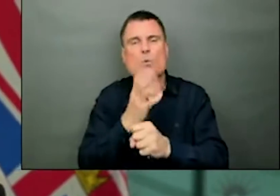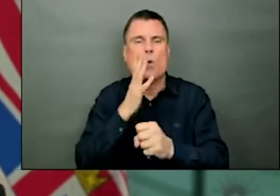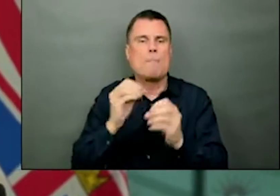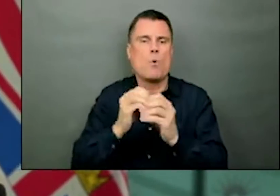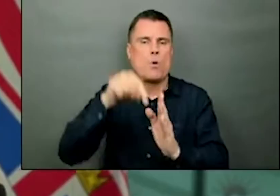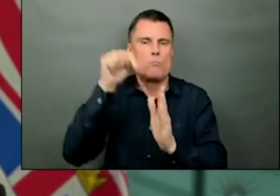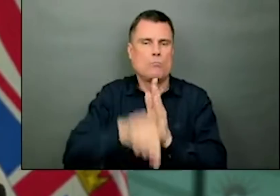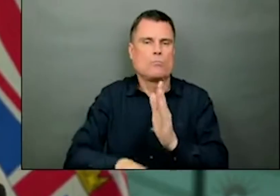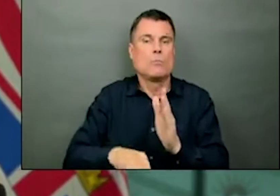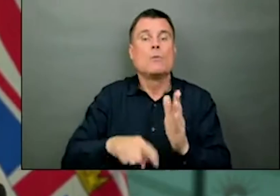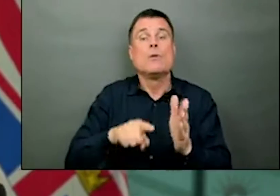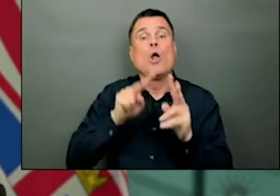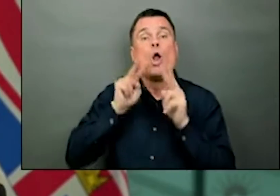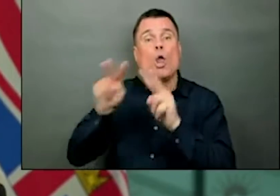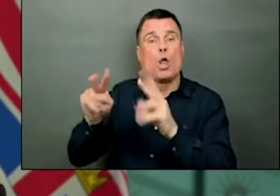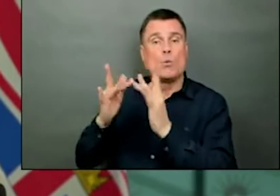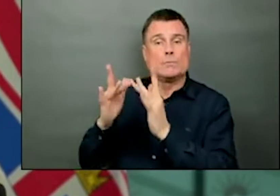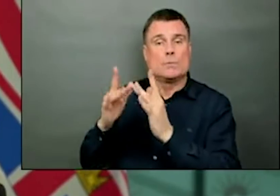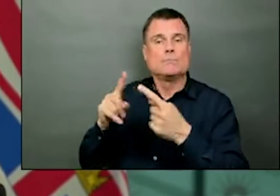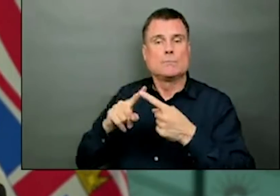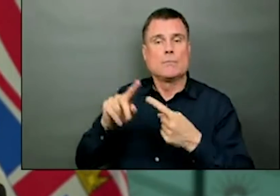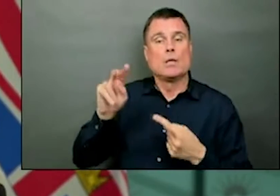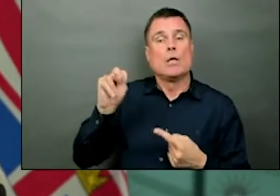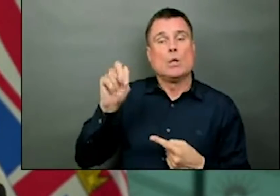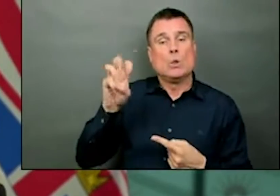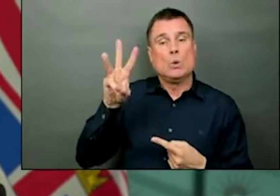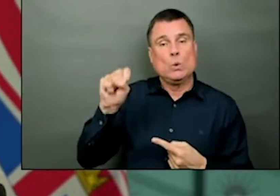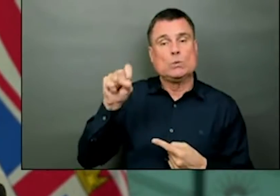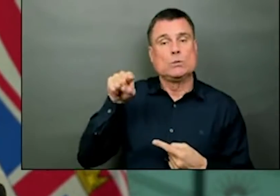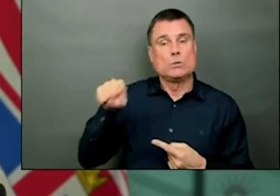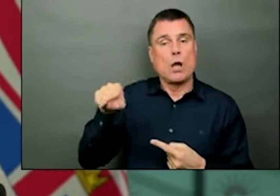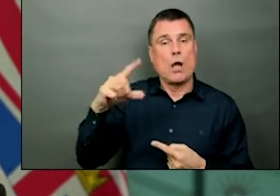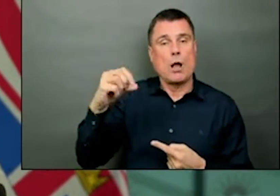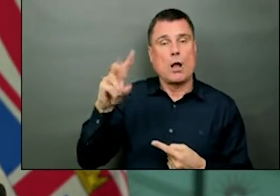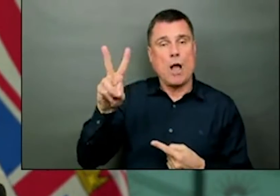news.gov.bc.ca. For updated province-wide restrictions, visit